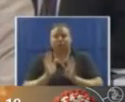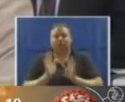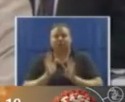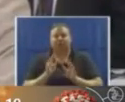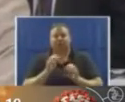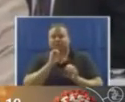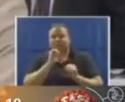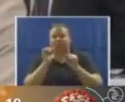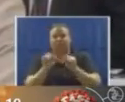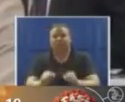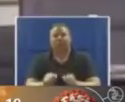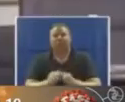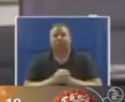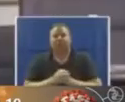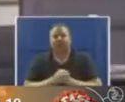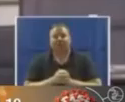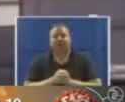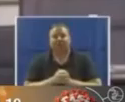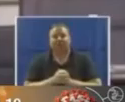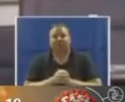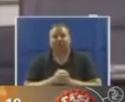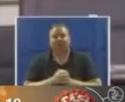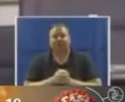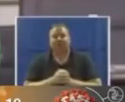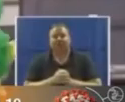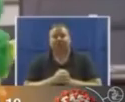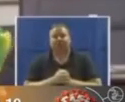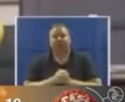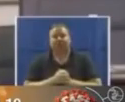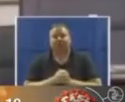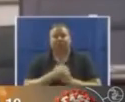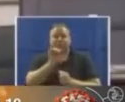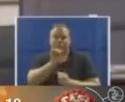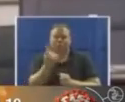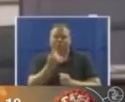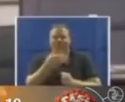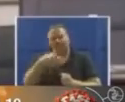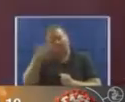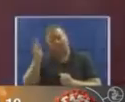by force. No, I won't. Take your Just seats. go and Thank vaccinate. you, God. honorable member.